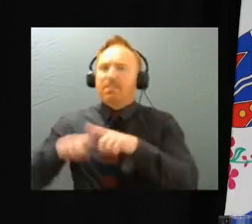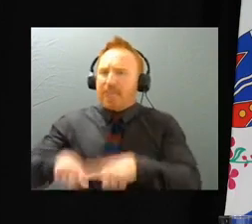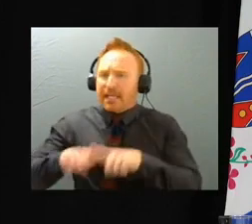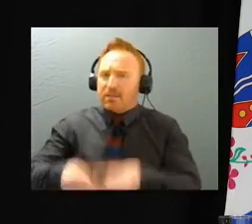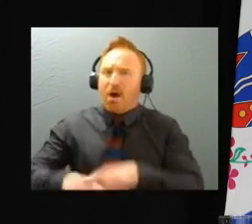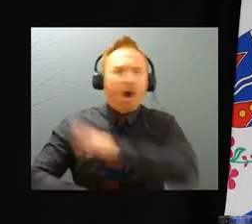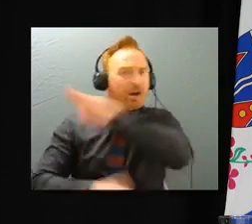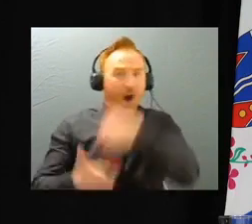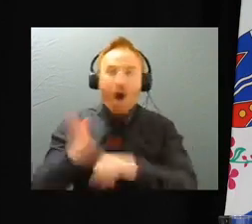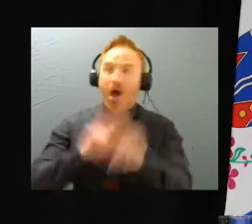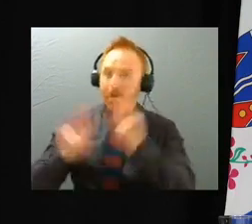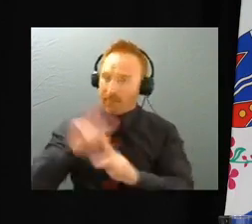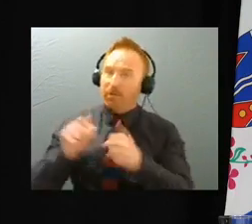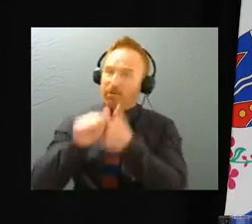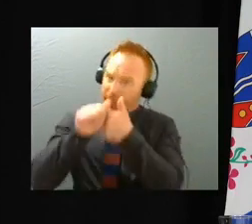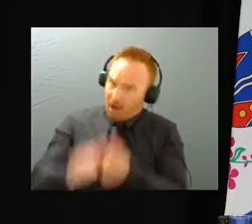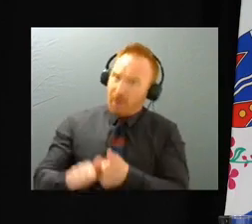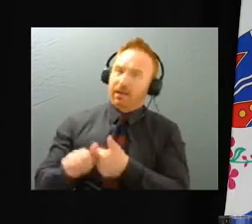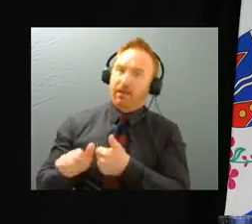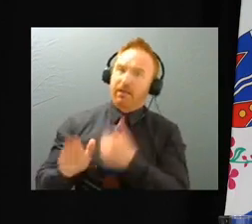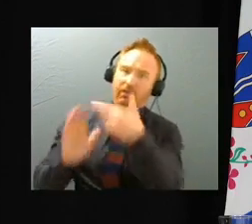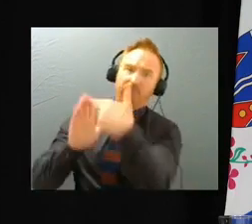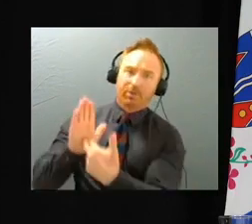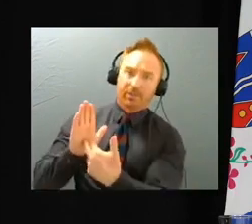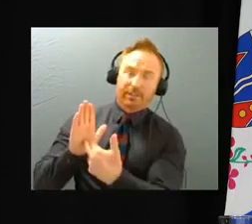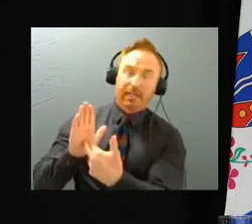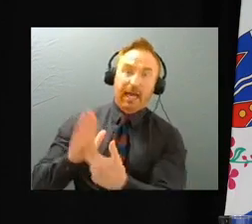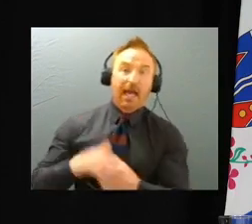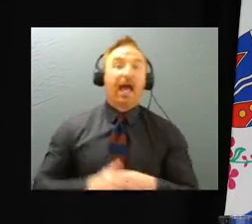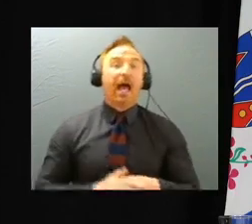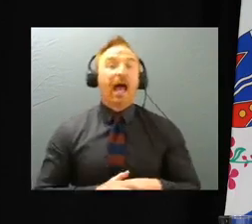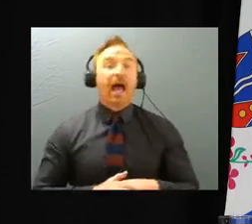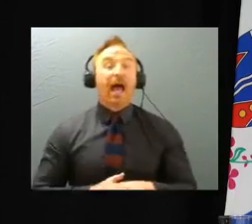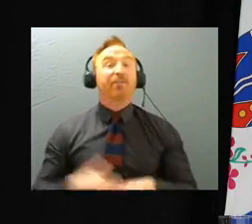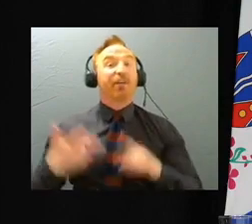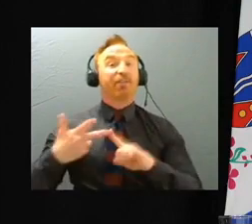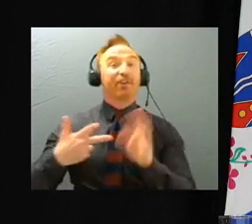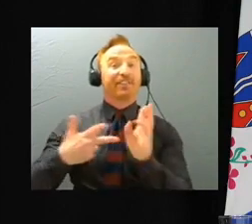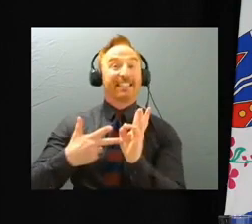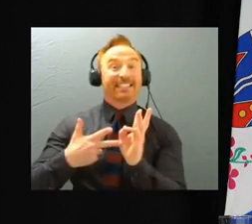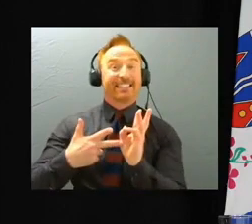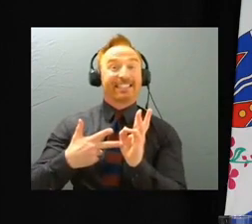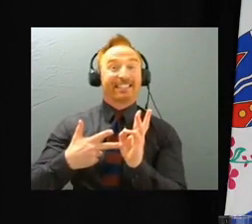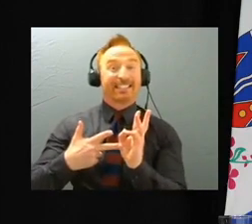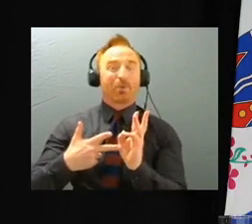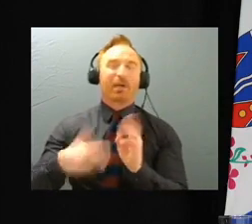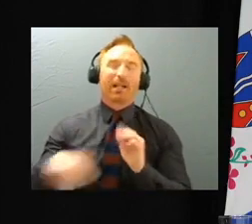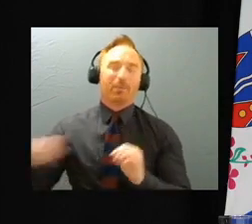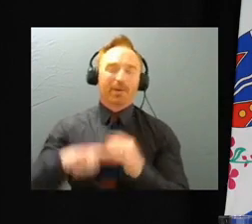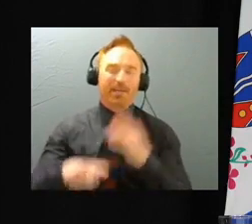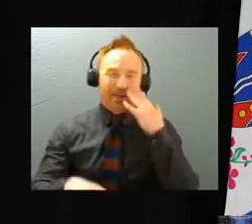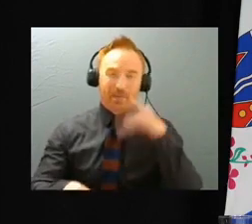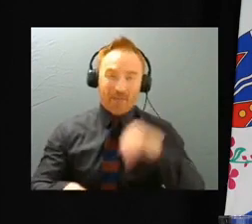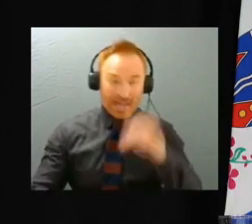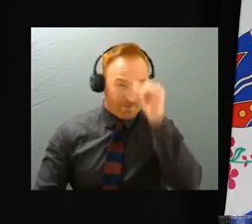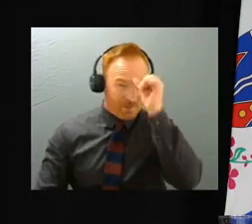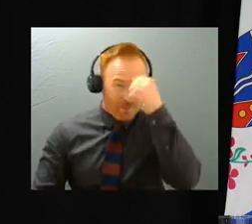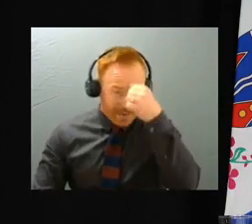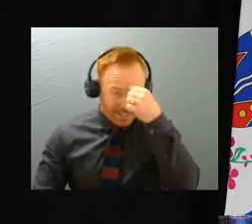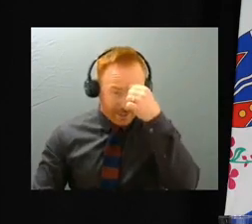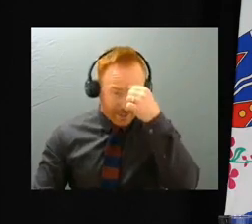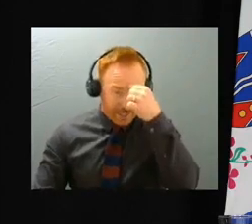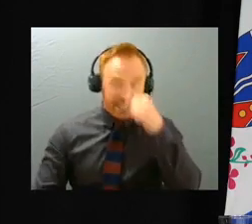part. And the third set of 6, of course, is our best known set, the reminder once more that doing your